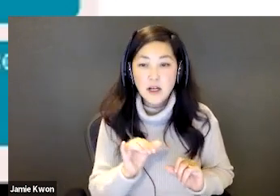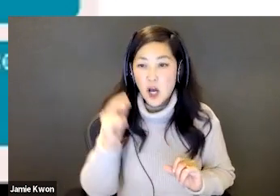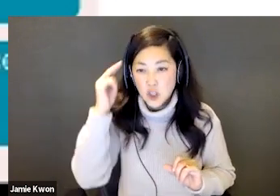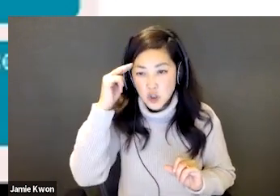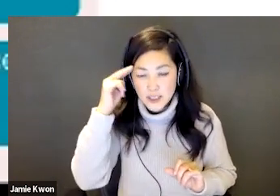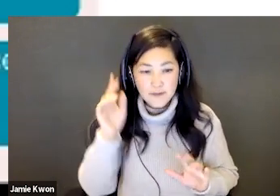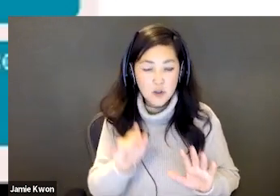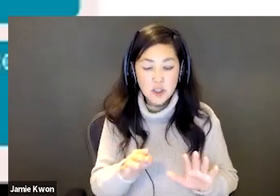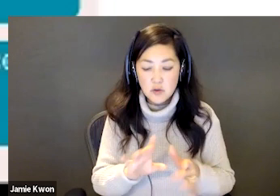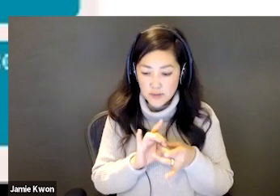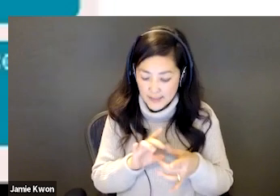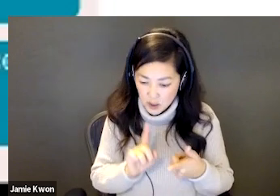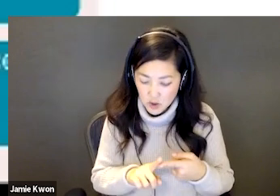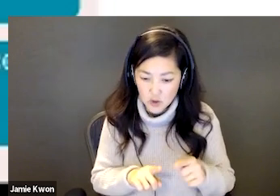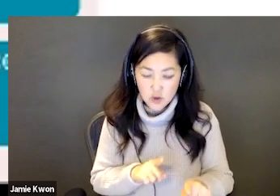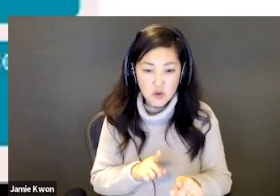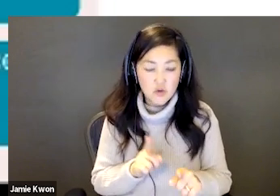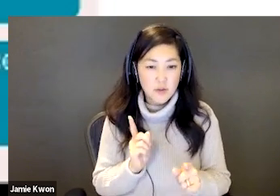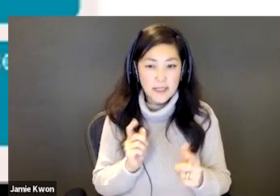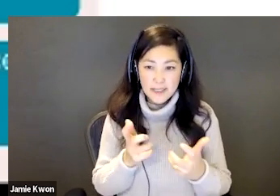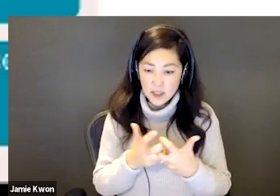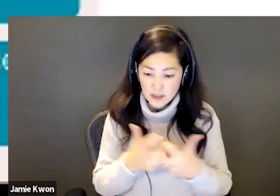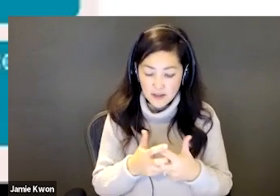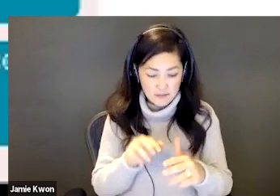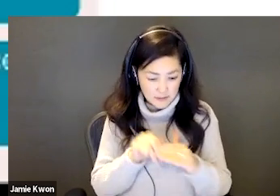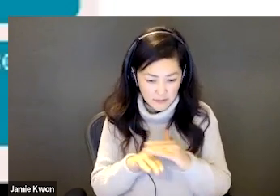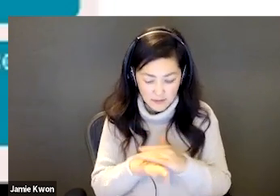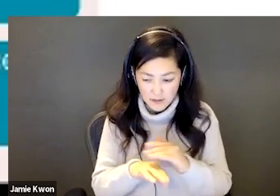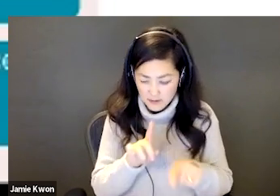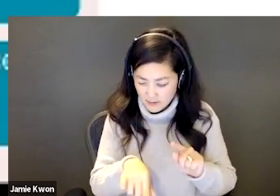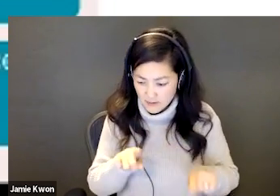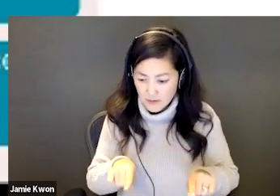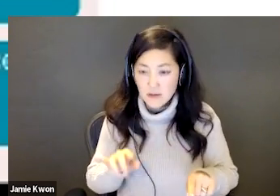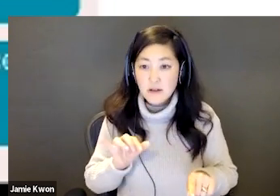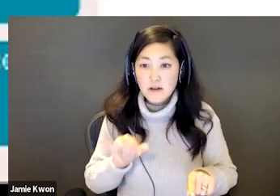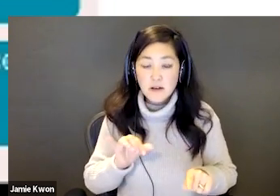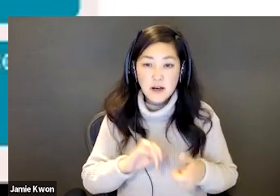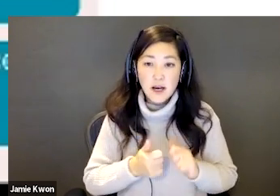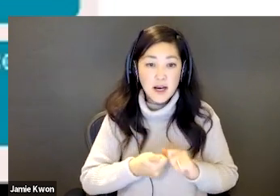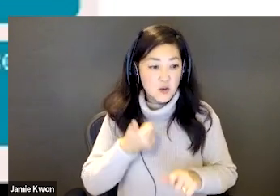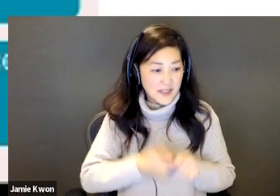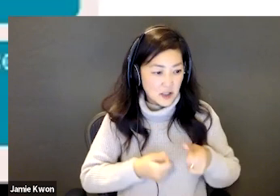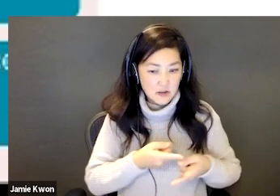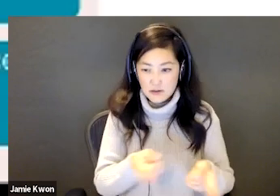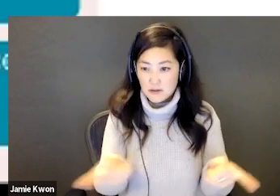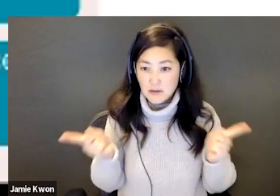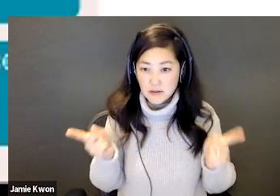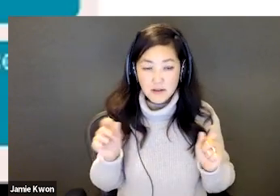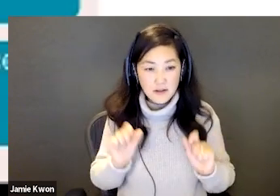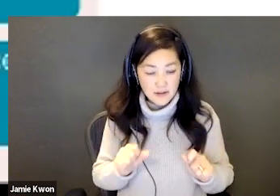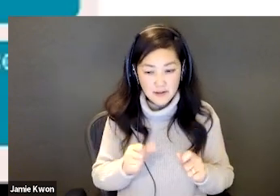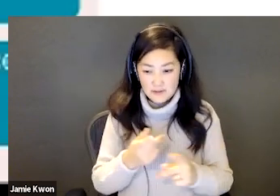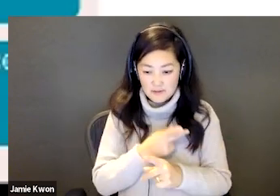about accessibility and accommodation, and how each of us can really discover how our